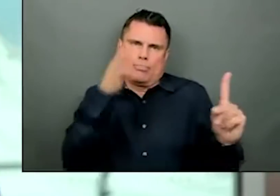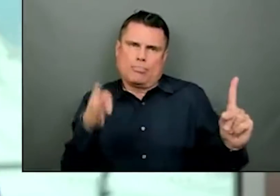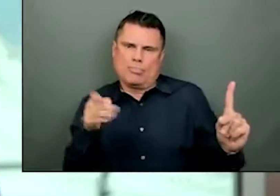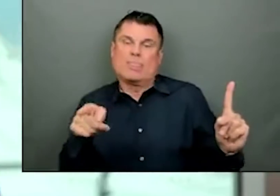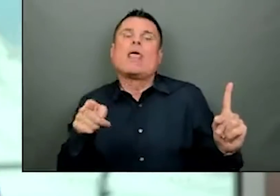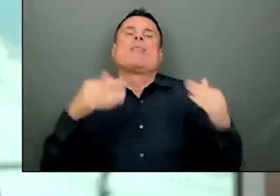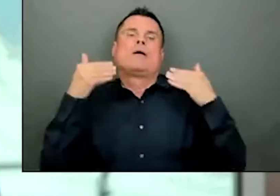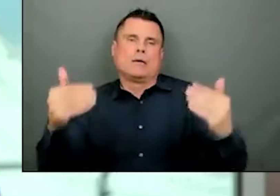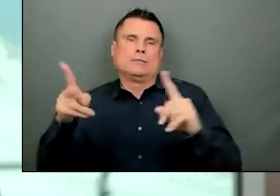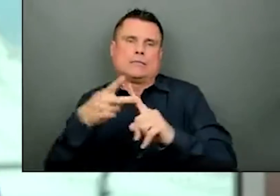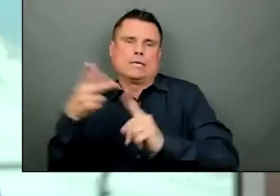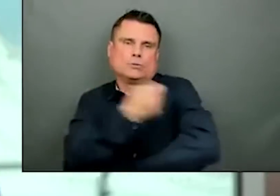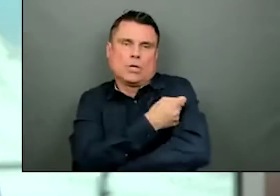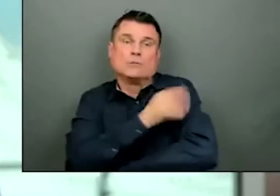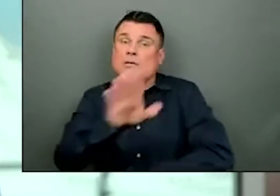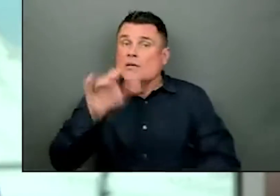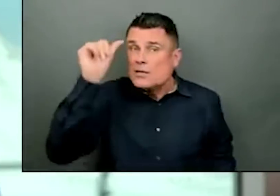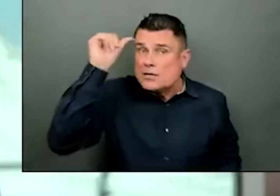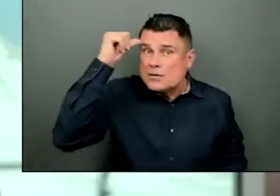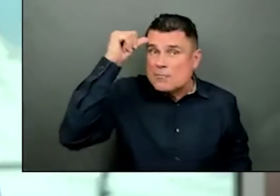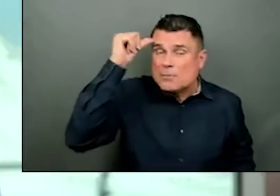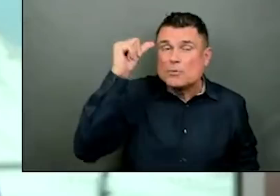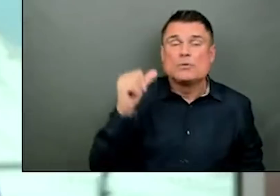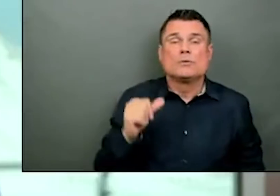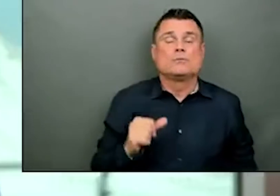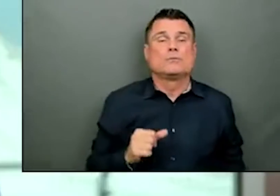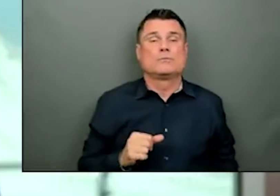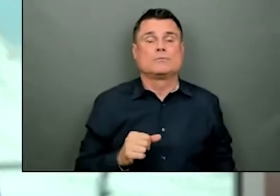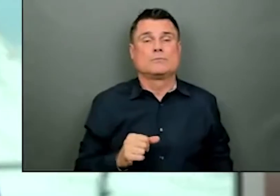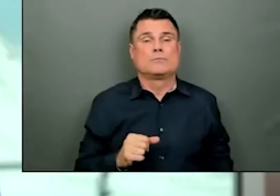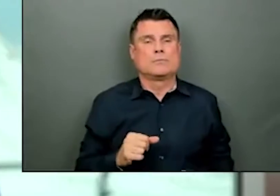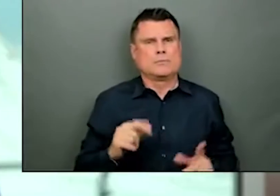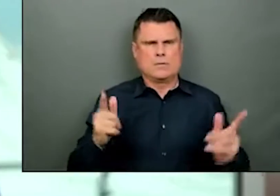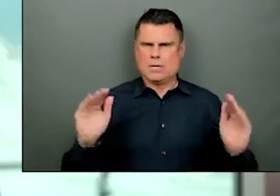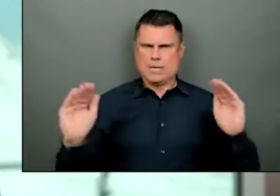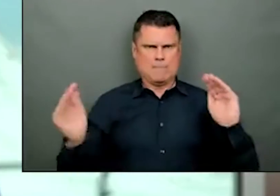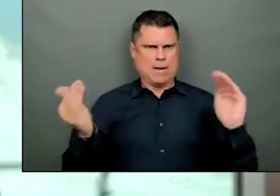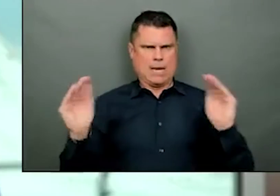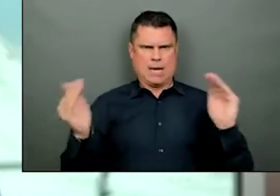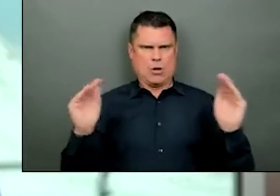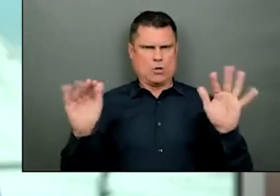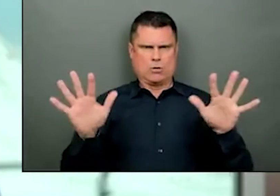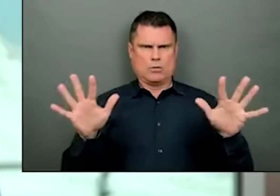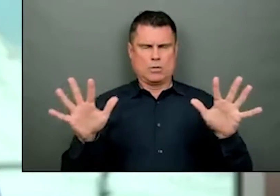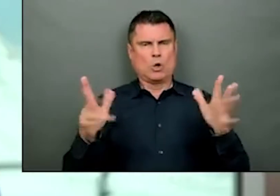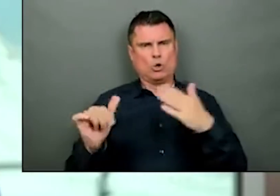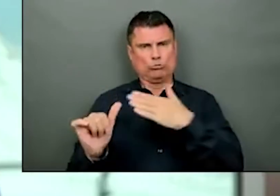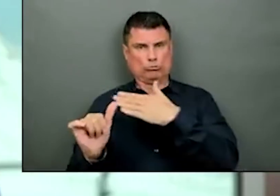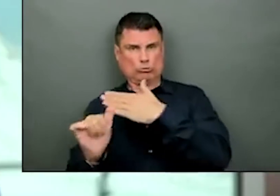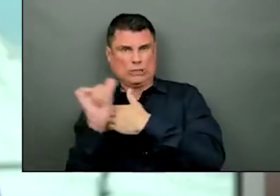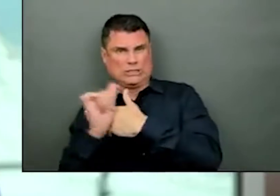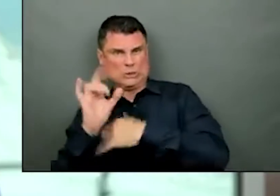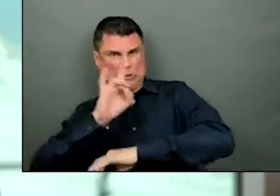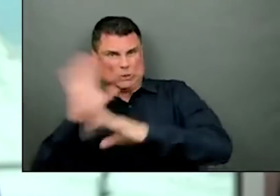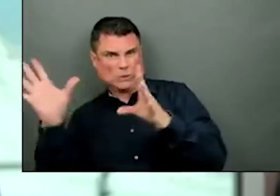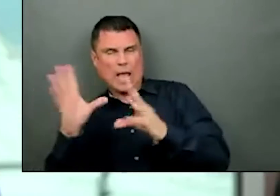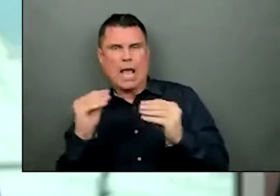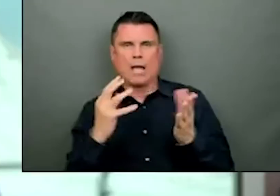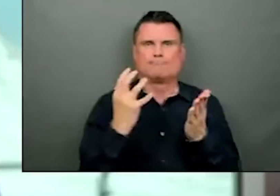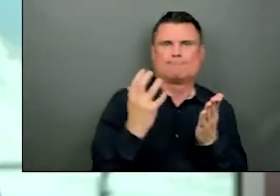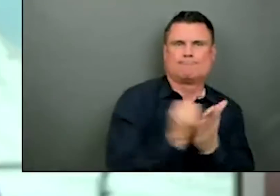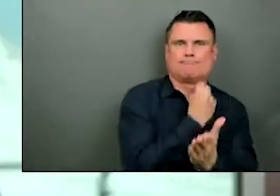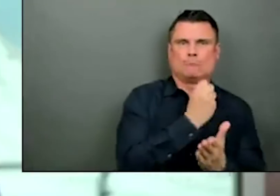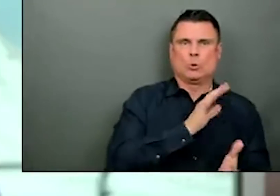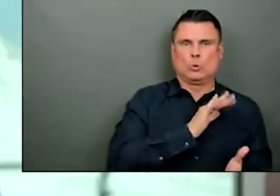COVID-19. What this has meant, however, is that our worker program that was to start next week as we received